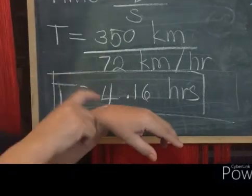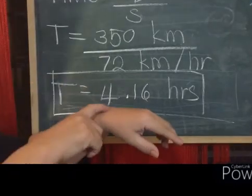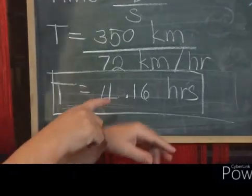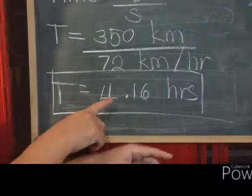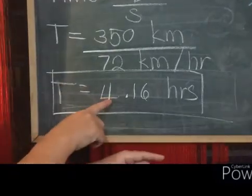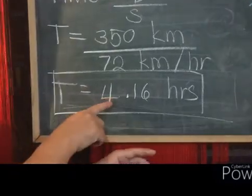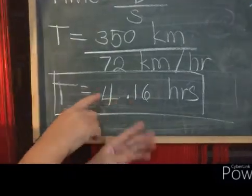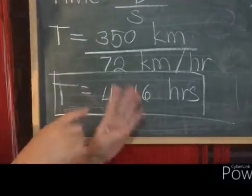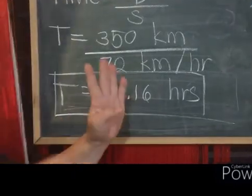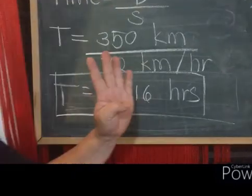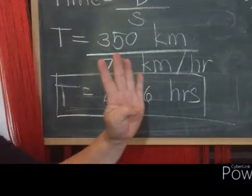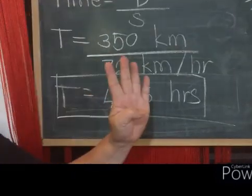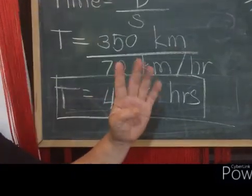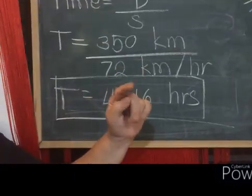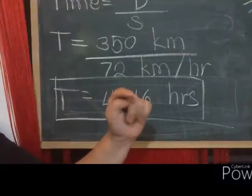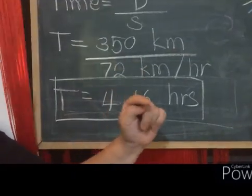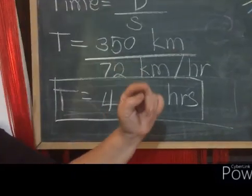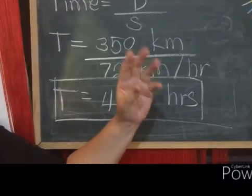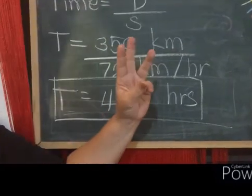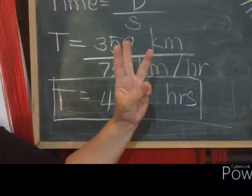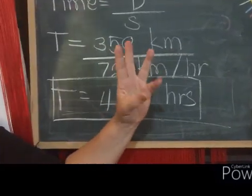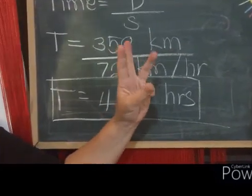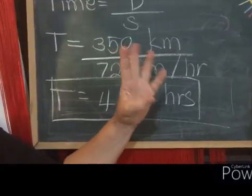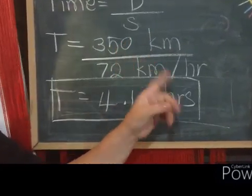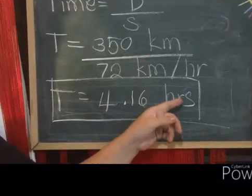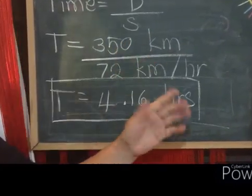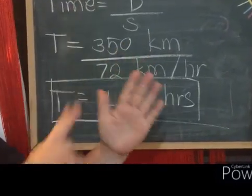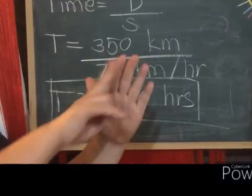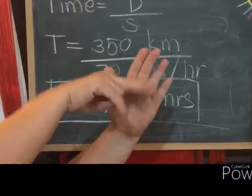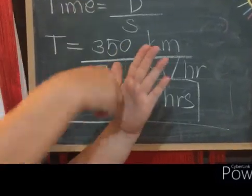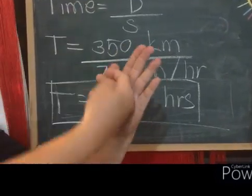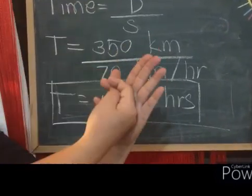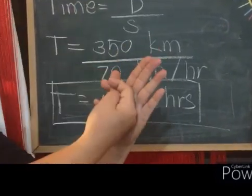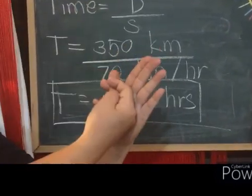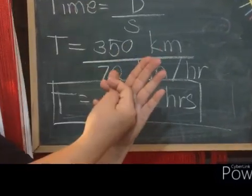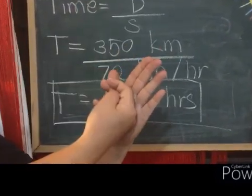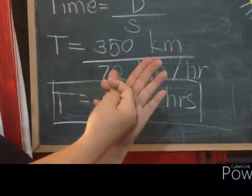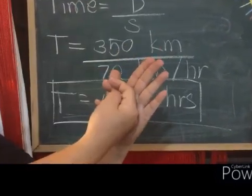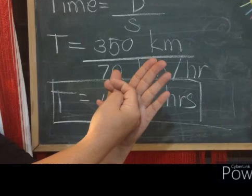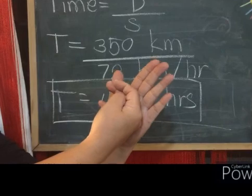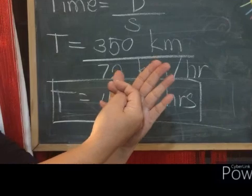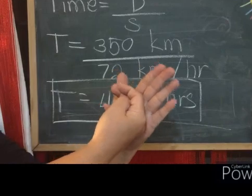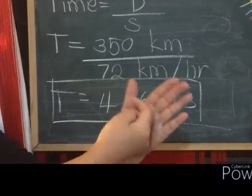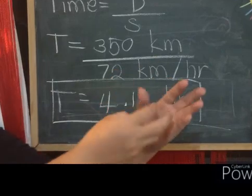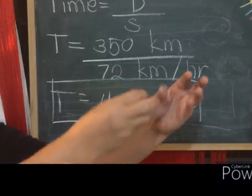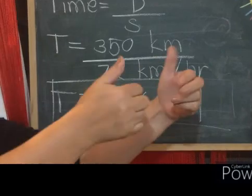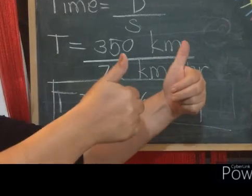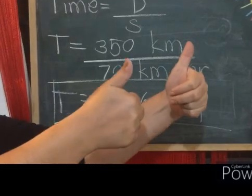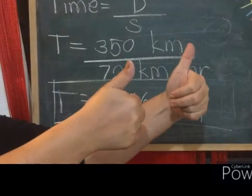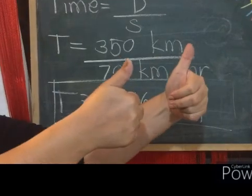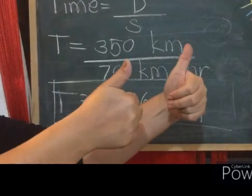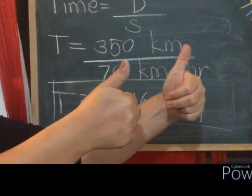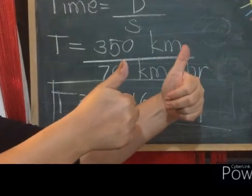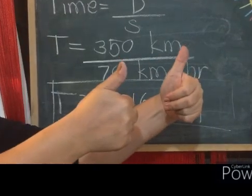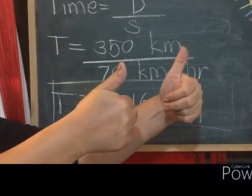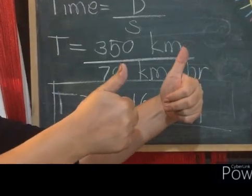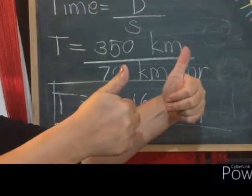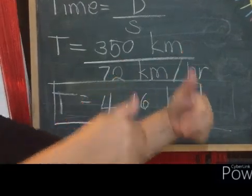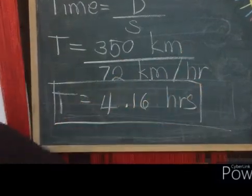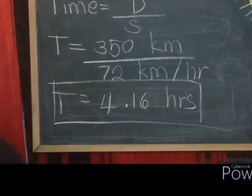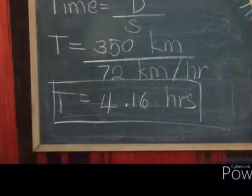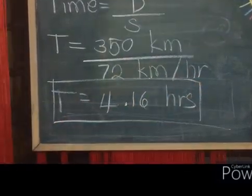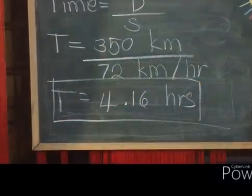now the time is 4.16 hours. Okay?